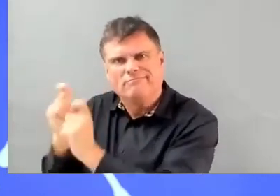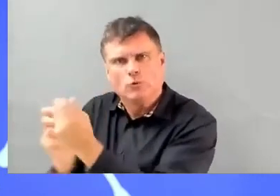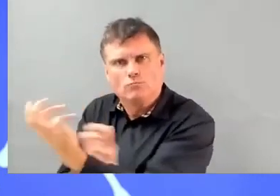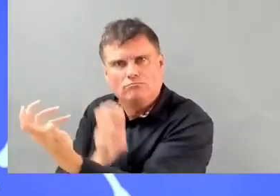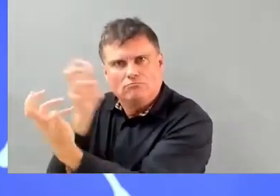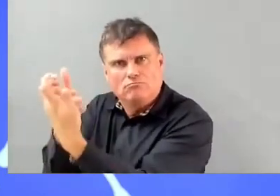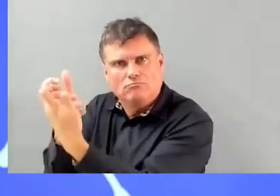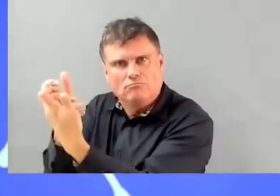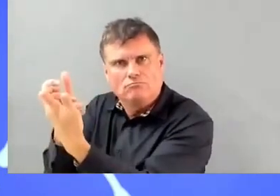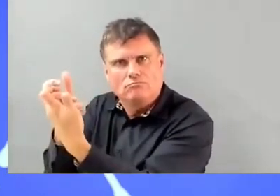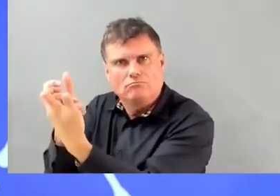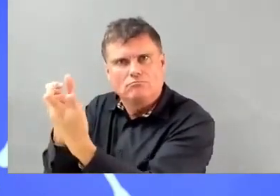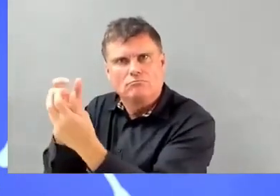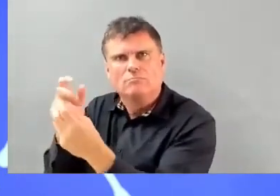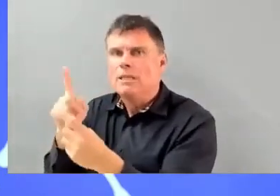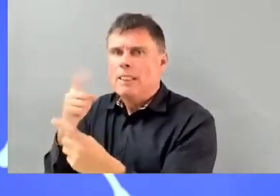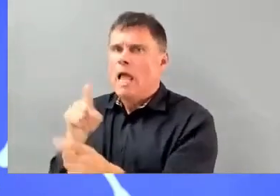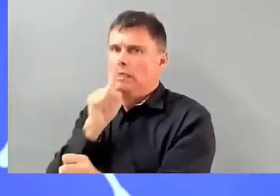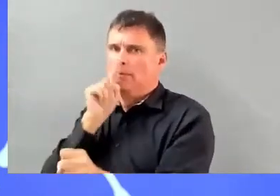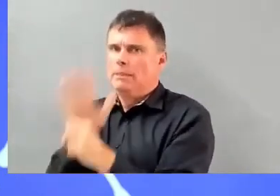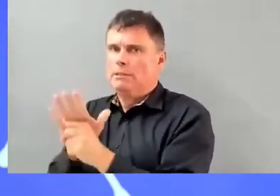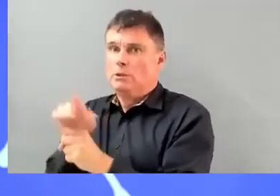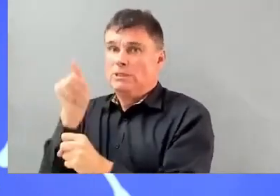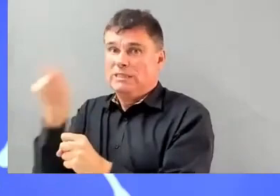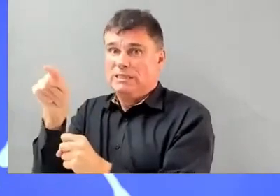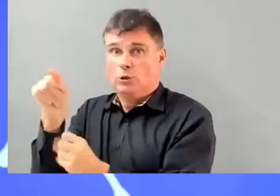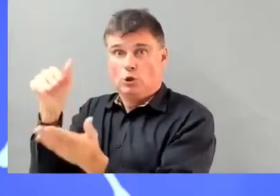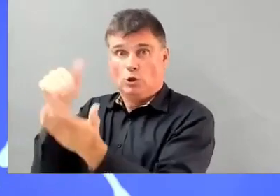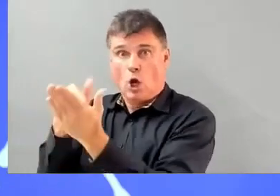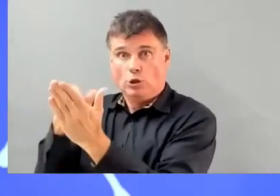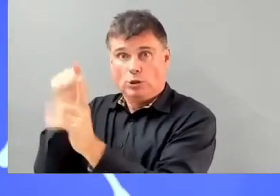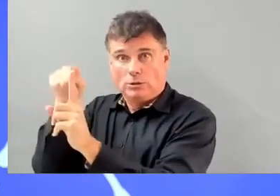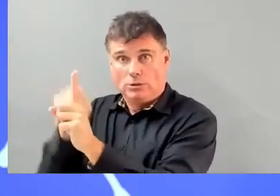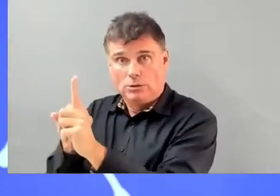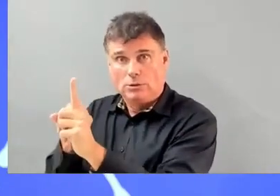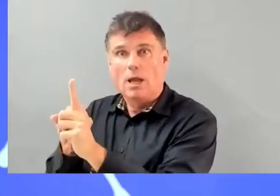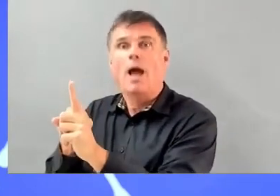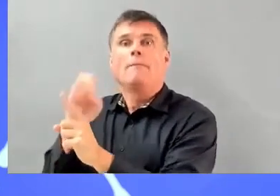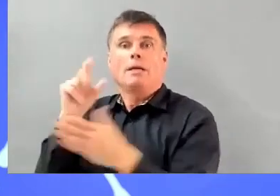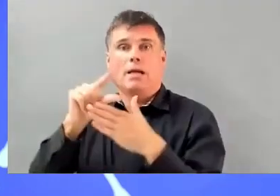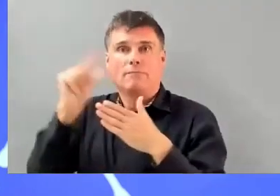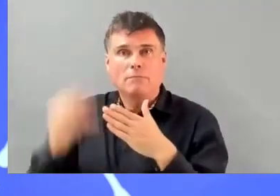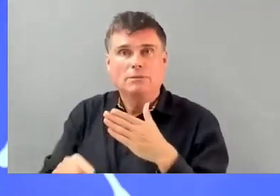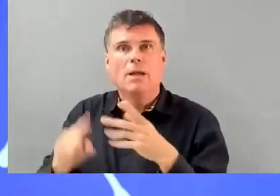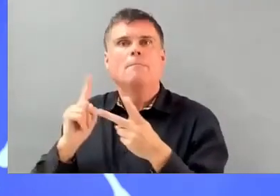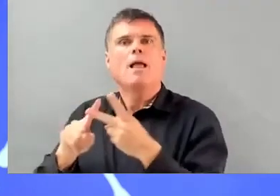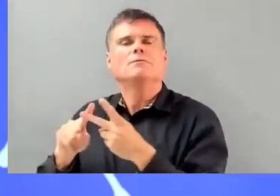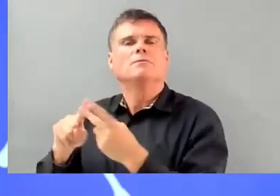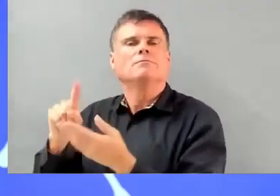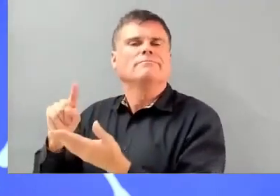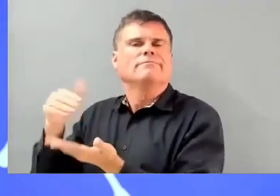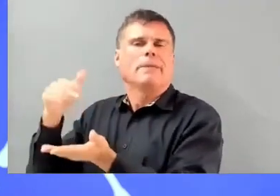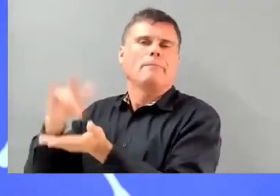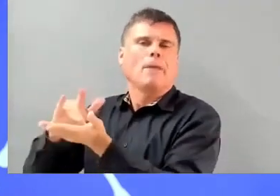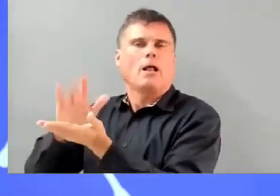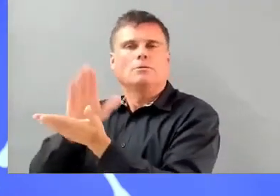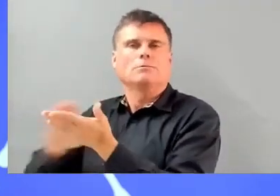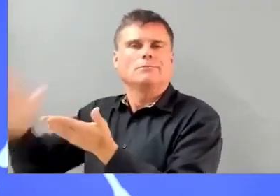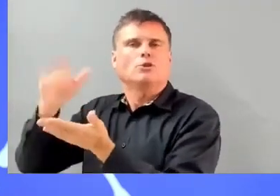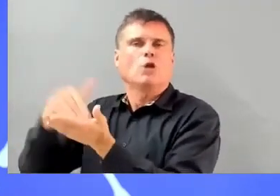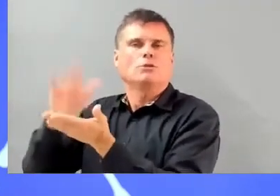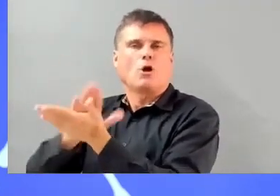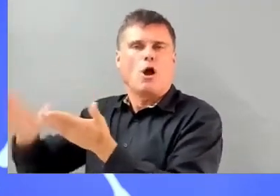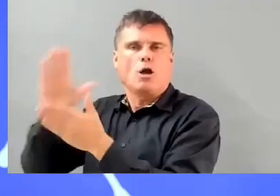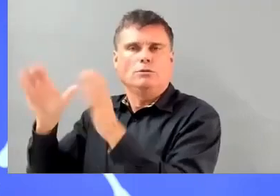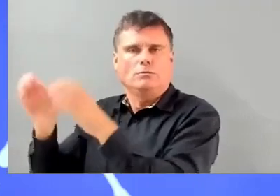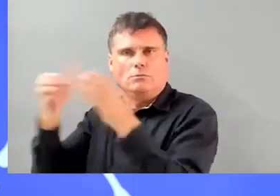doctors of BC, but the College of Physicians and Surgeons to progress. And then potentially, of course, there are many more. That number would be